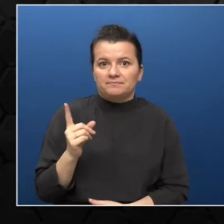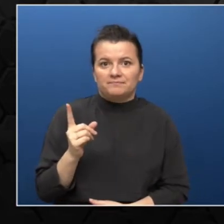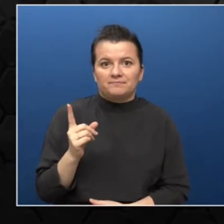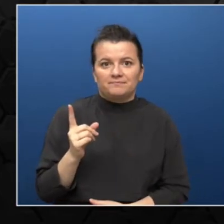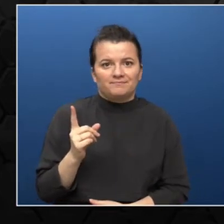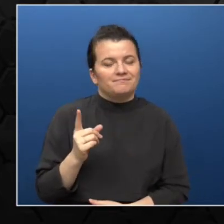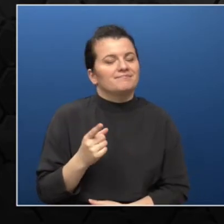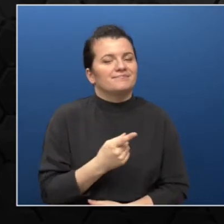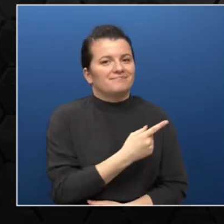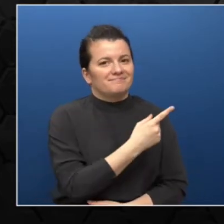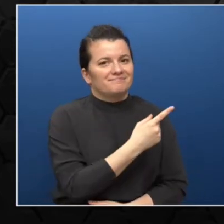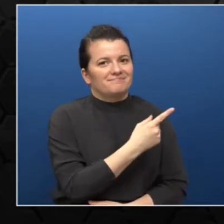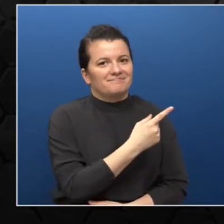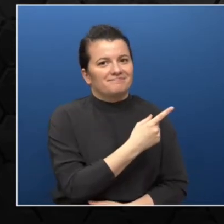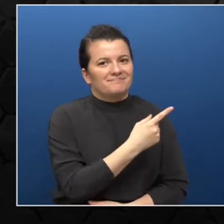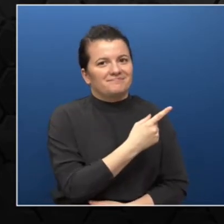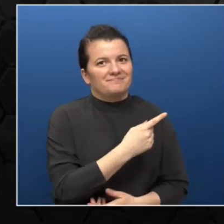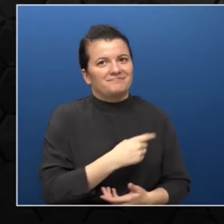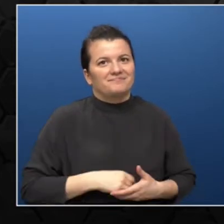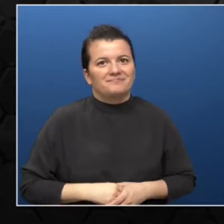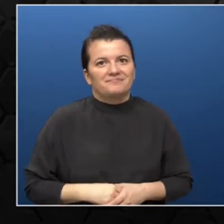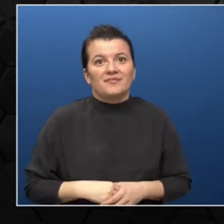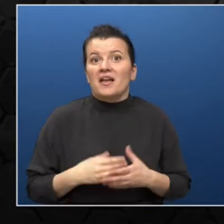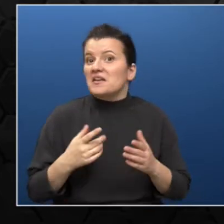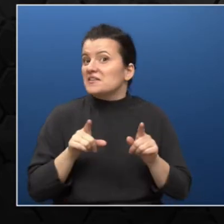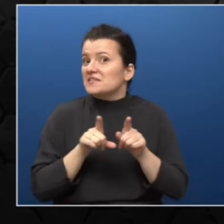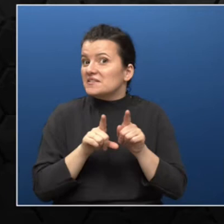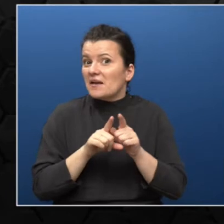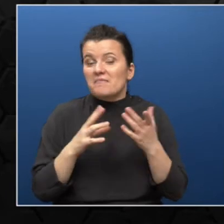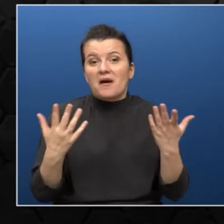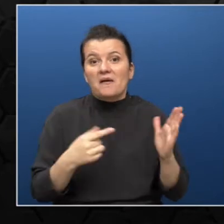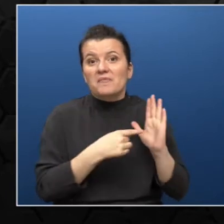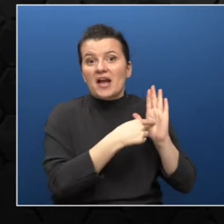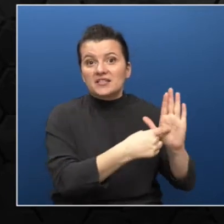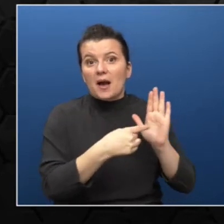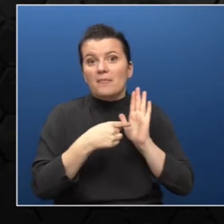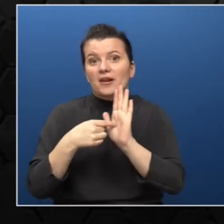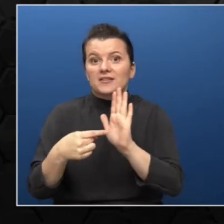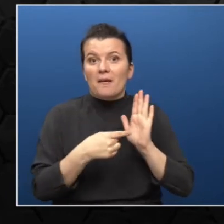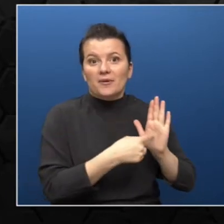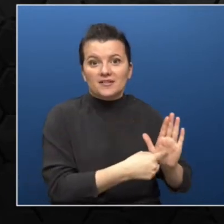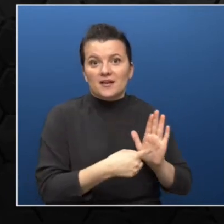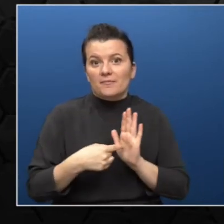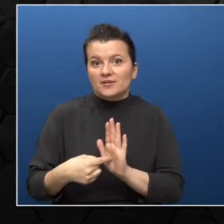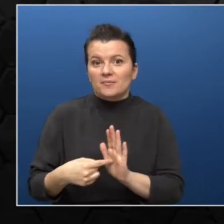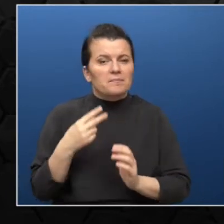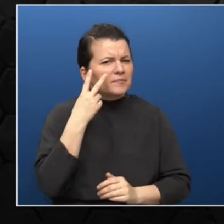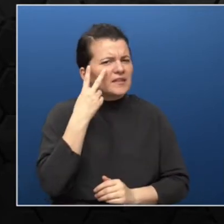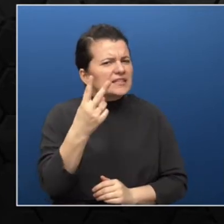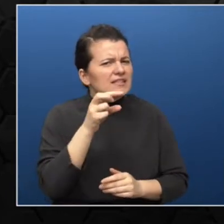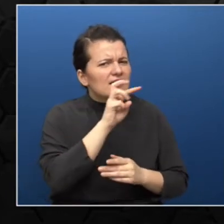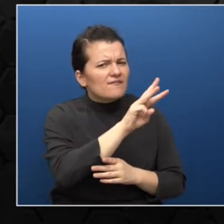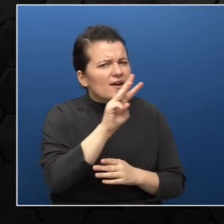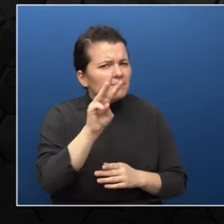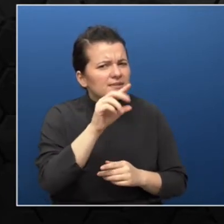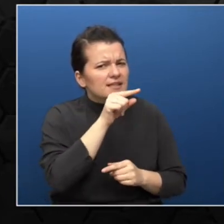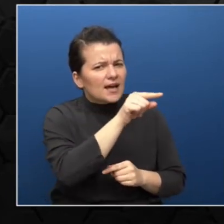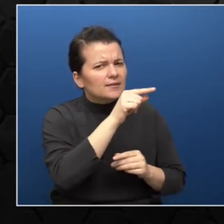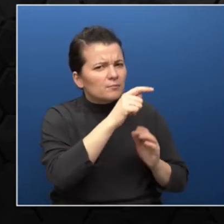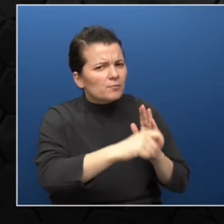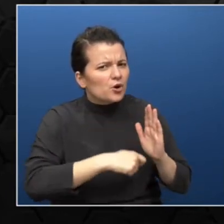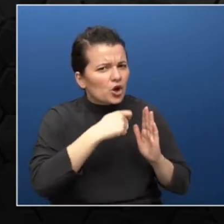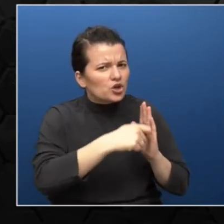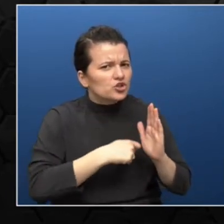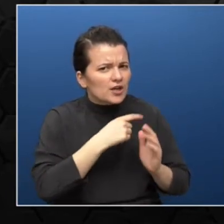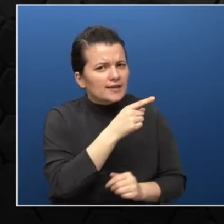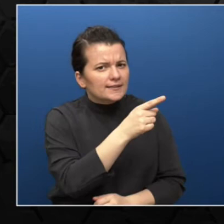have example projects which can get you started. So if we take a look at this web project, we can see that we